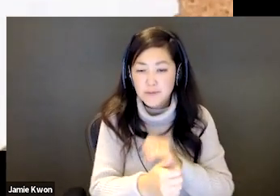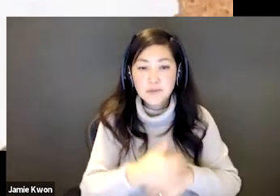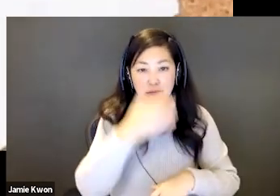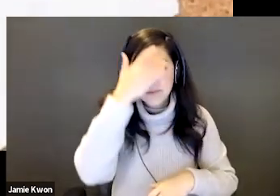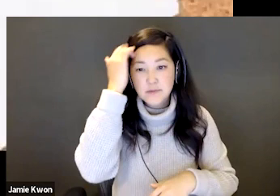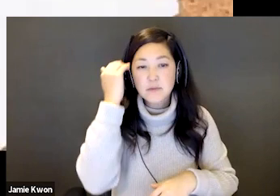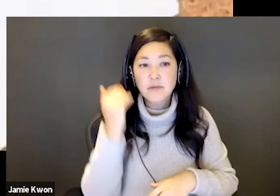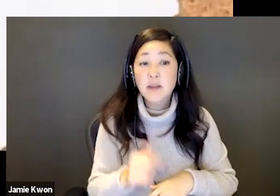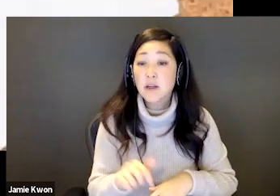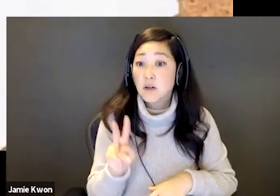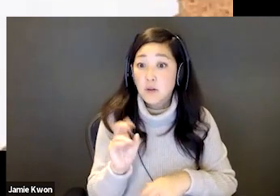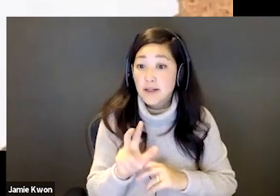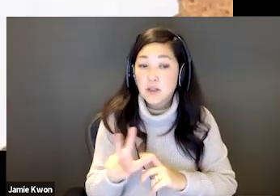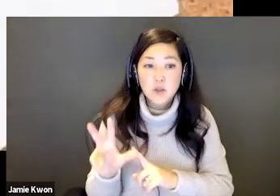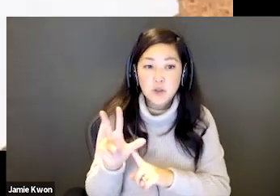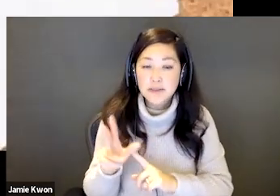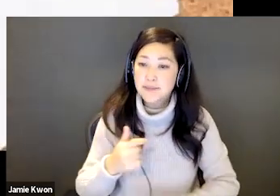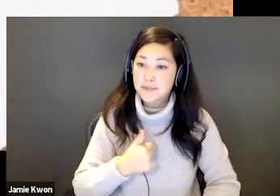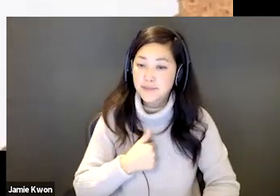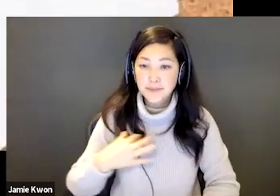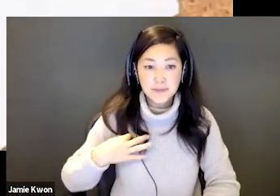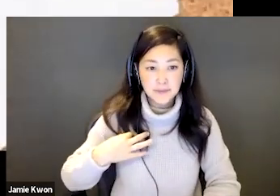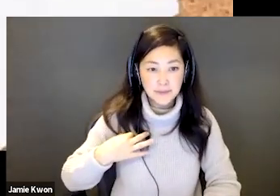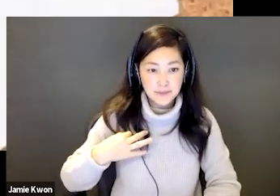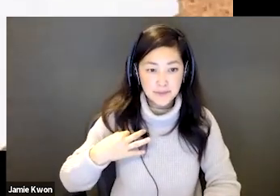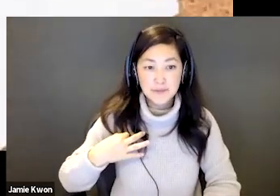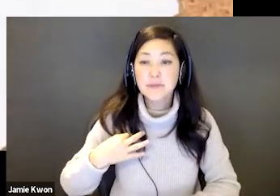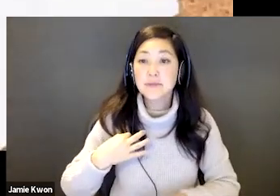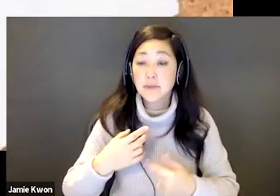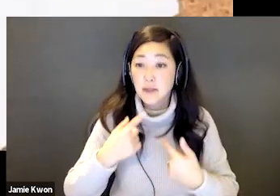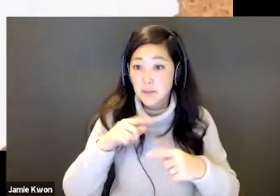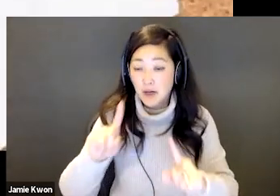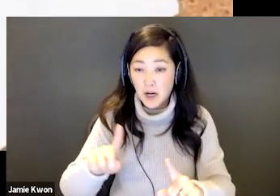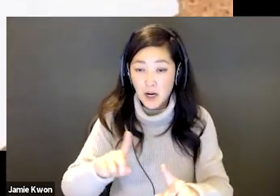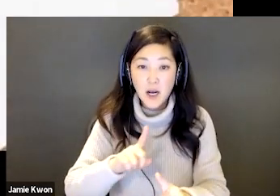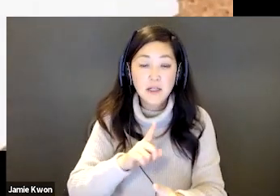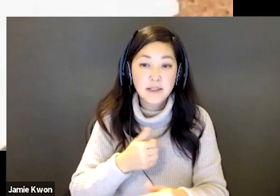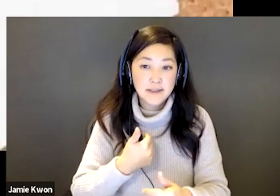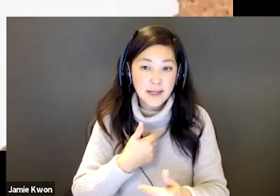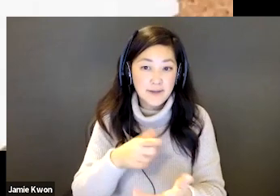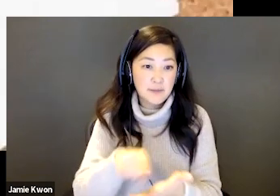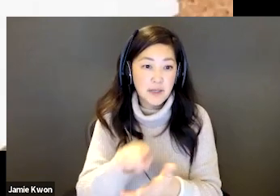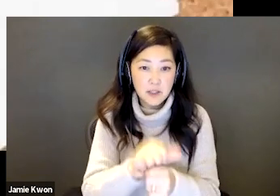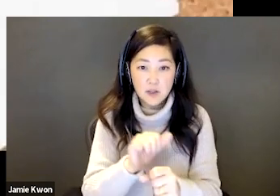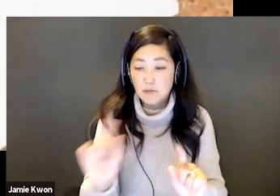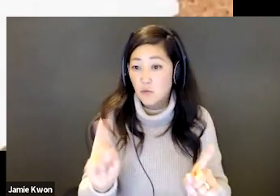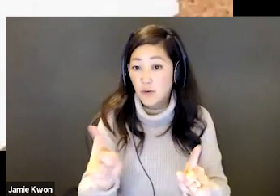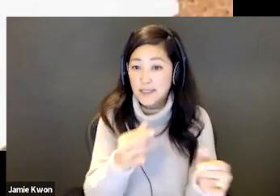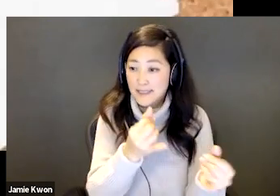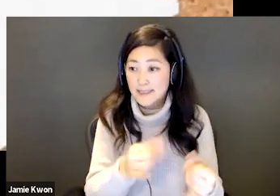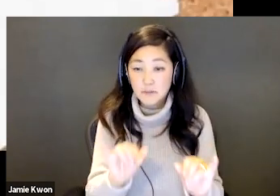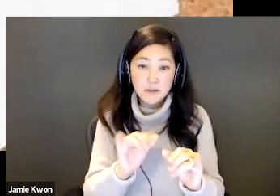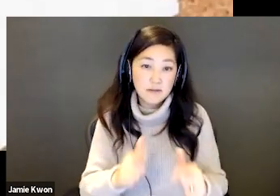In 2003, I volunteered my way into a paid job at the Independent Living Resource